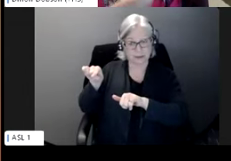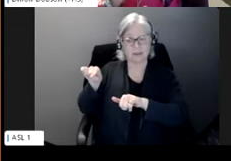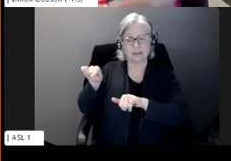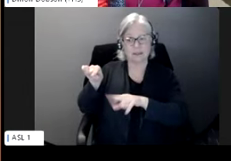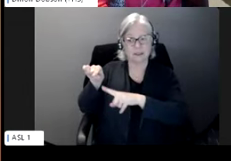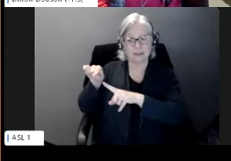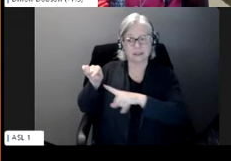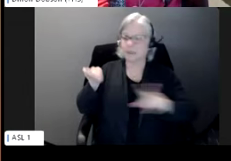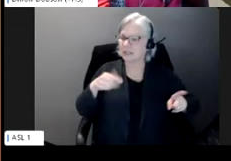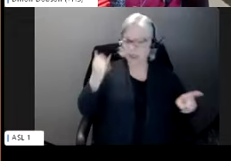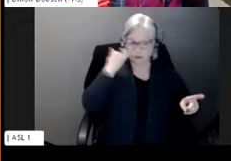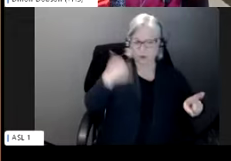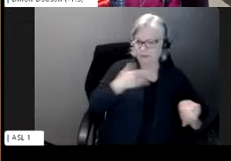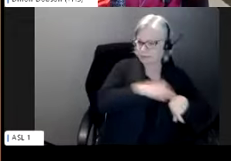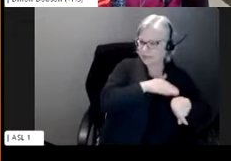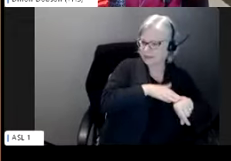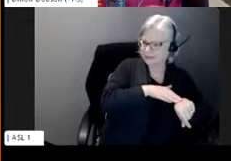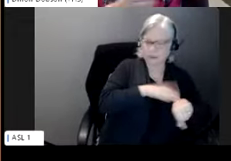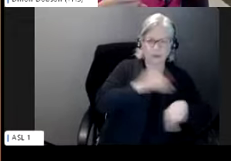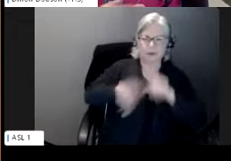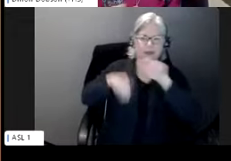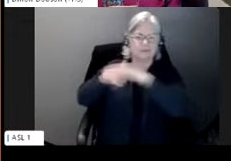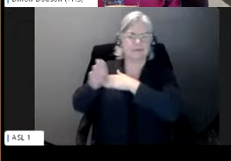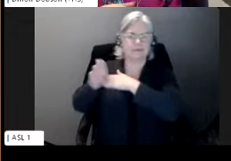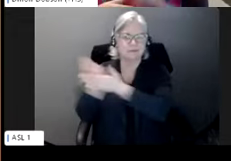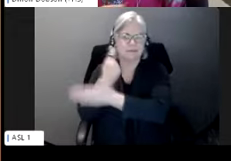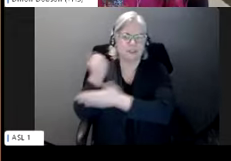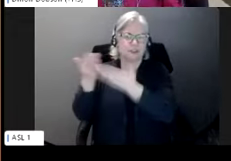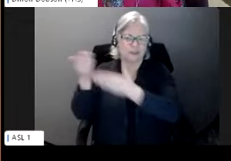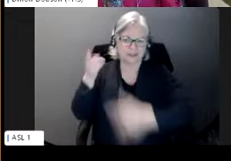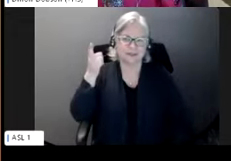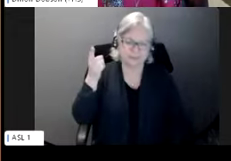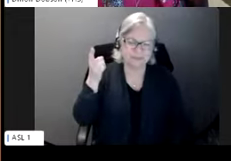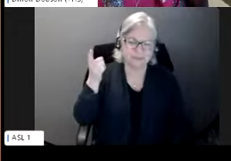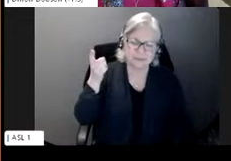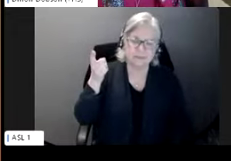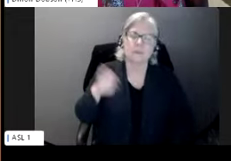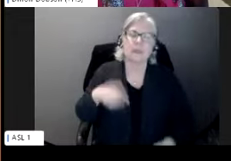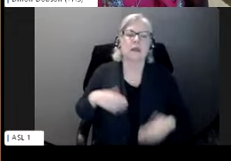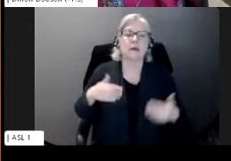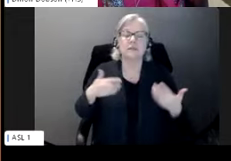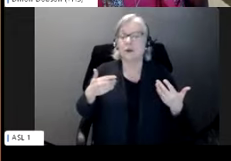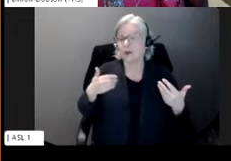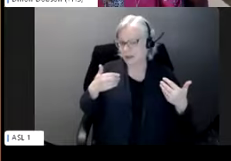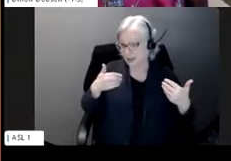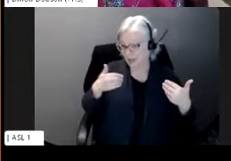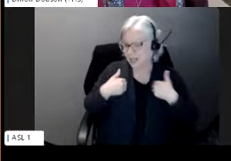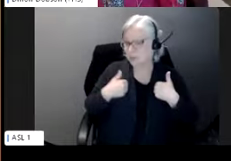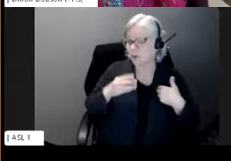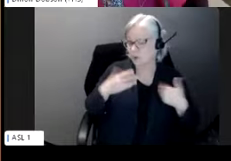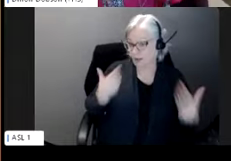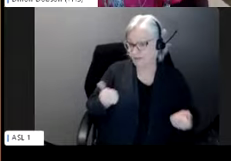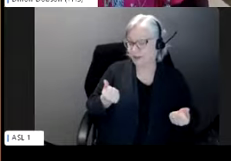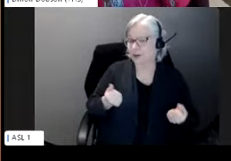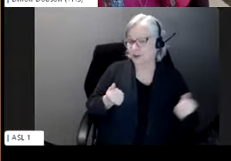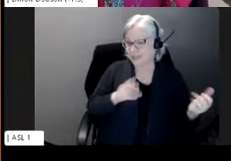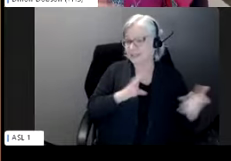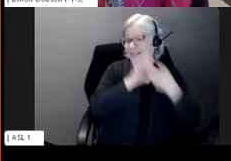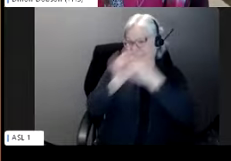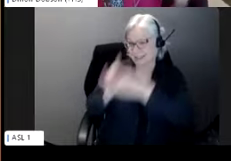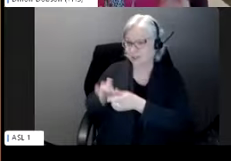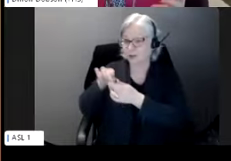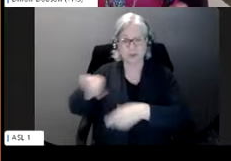to accessing those supports and services, right? And so, animal welfare is deeply connected to broader systemic challenges.